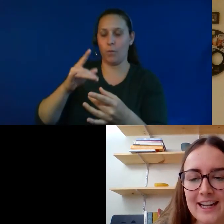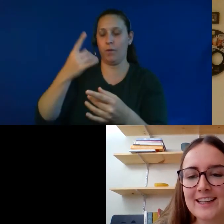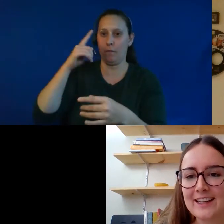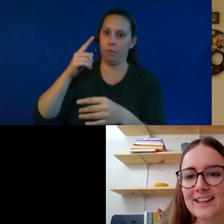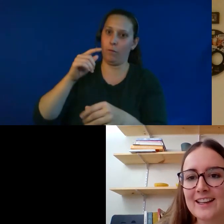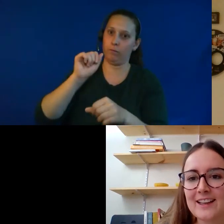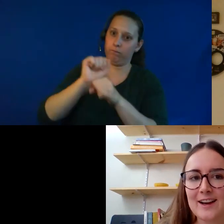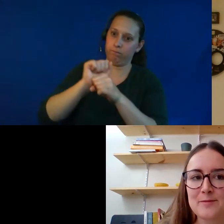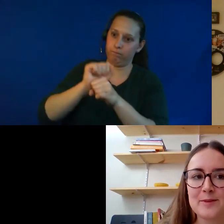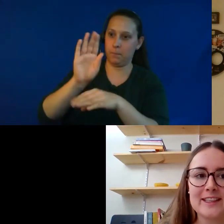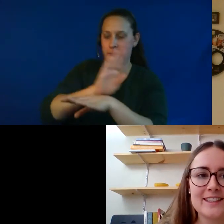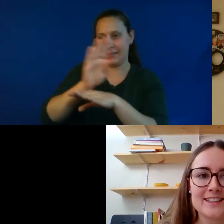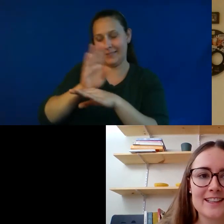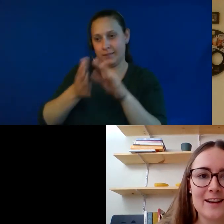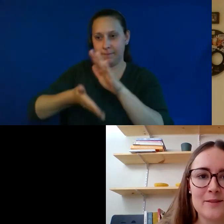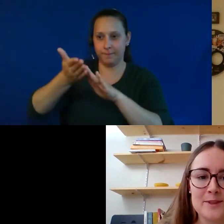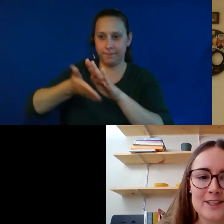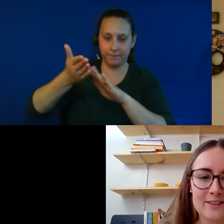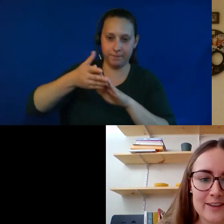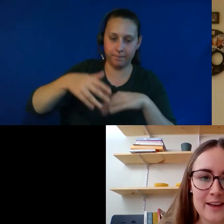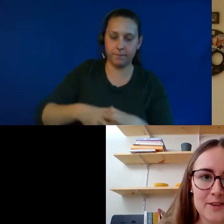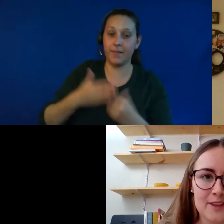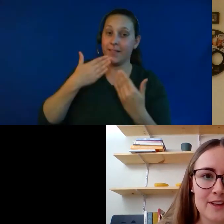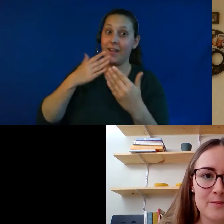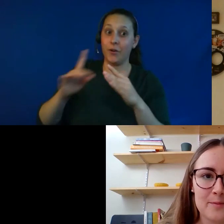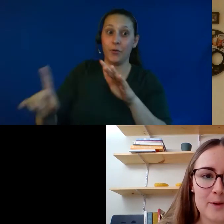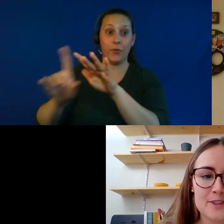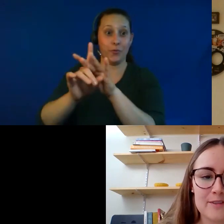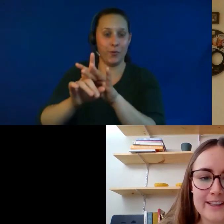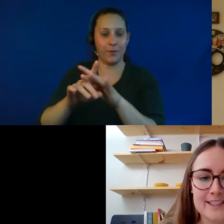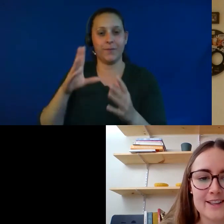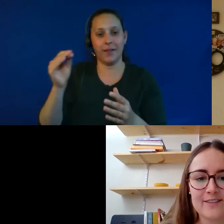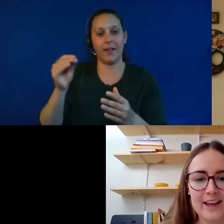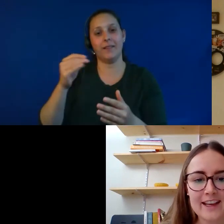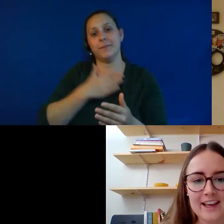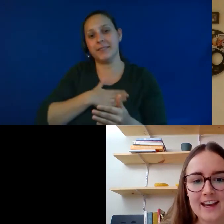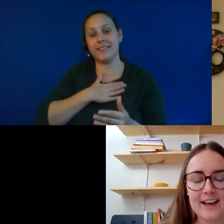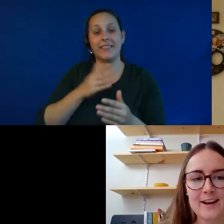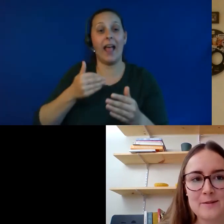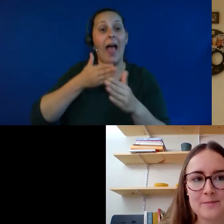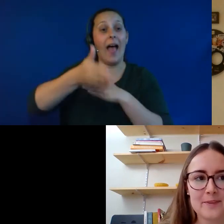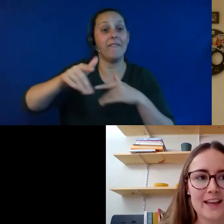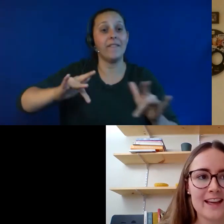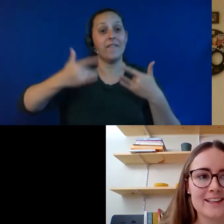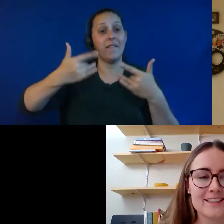for attending. Please be sure to fill out the post-event survey,